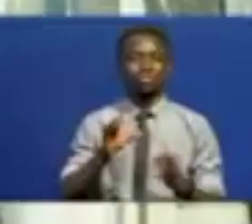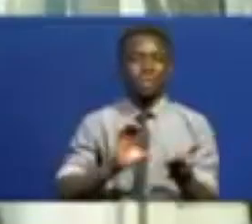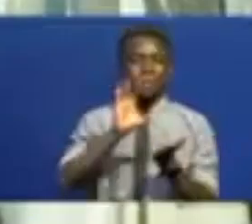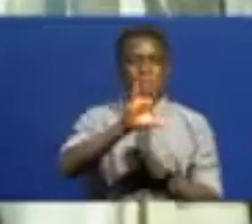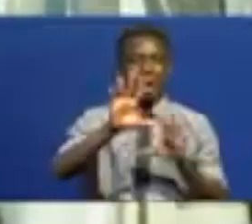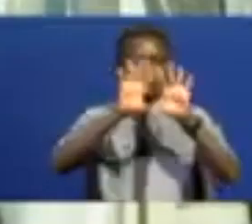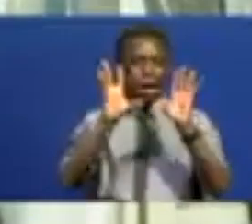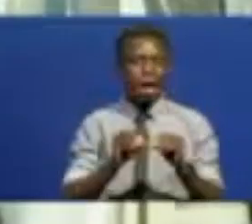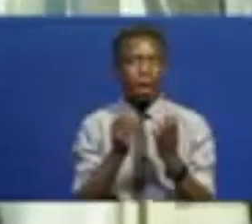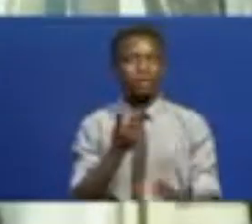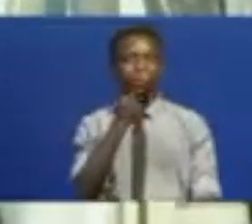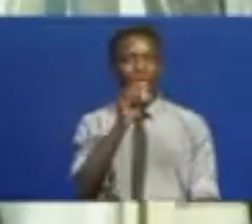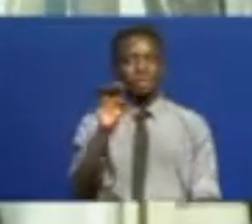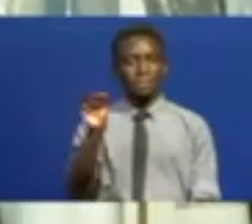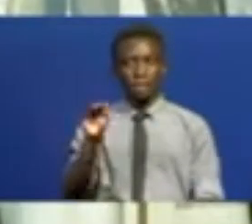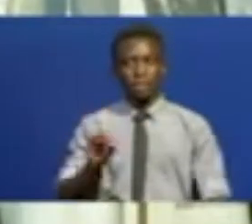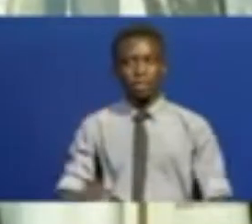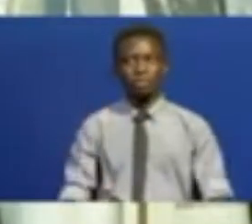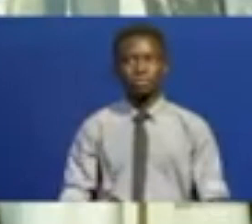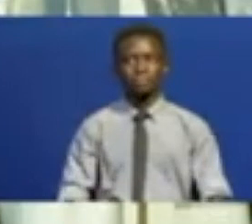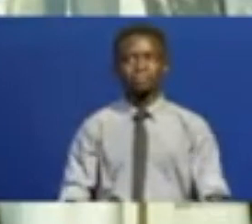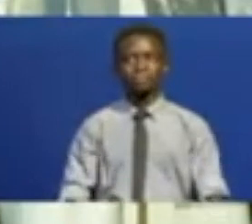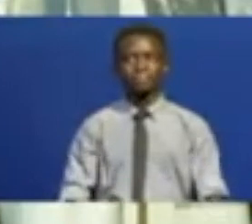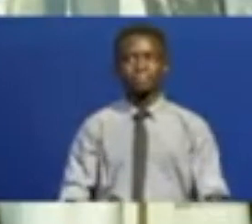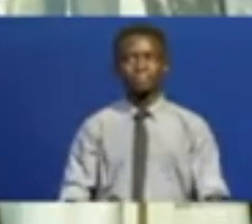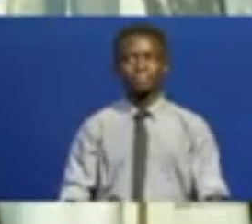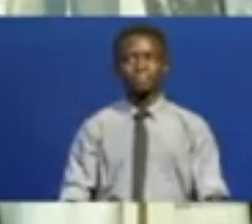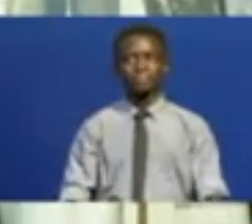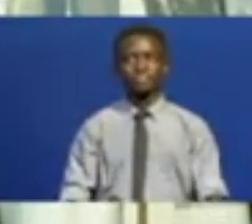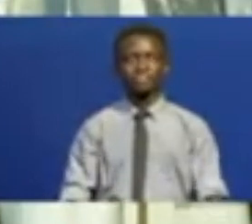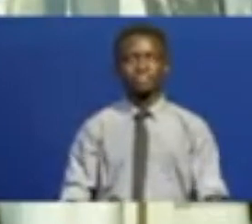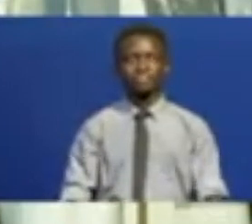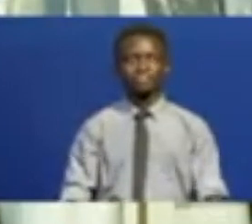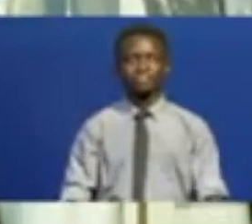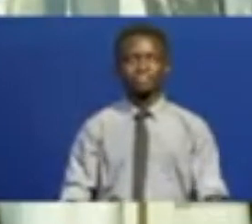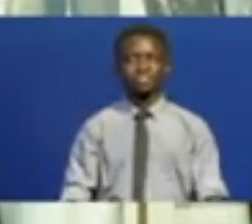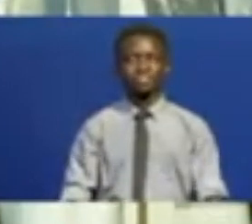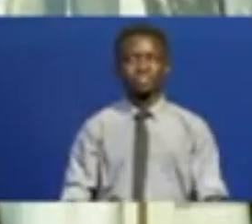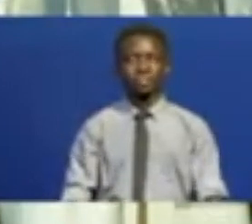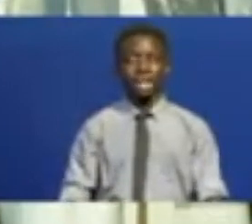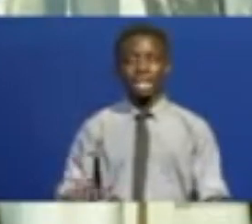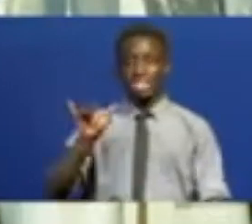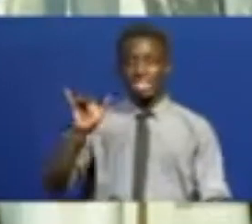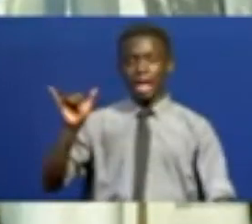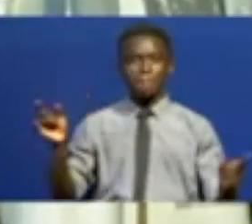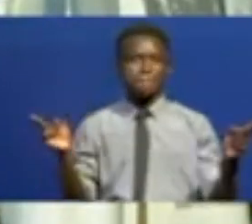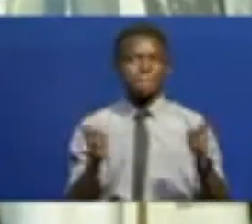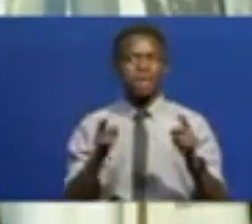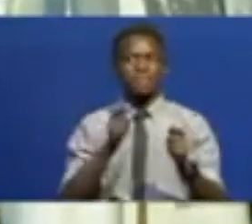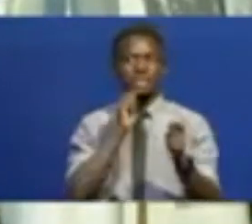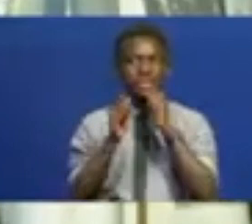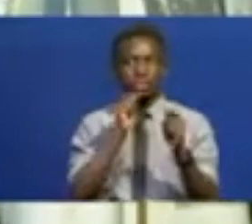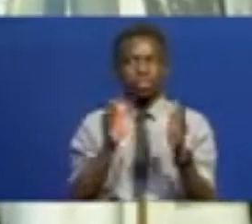Well, that brief interview with the